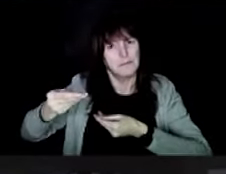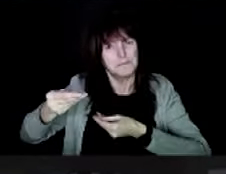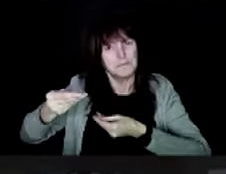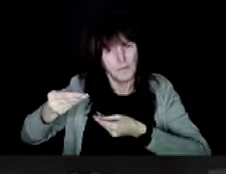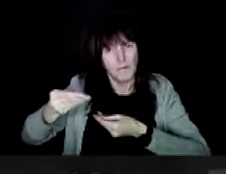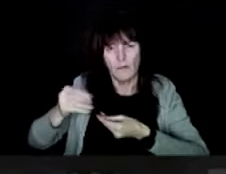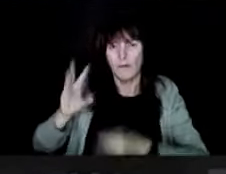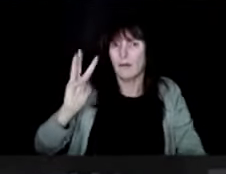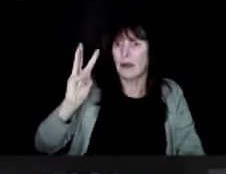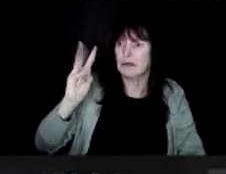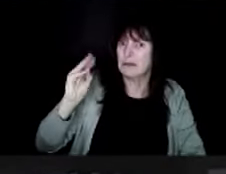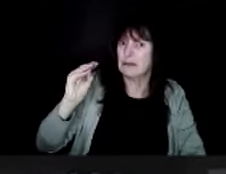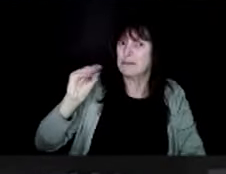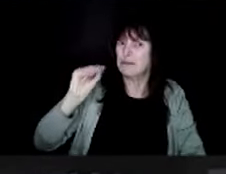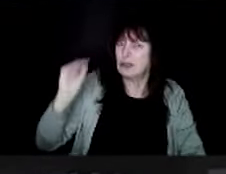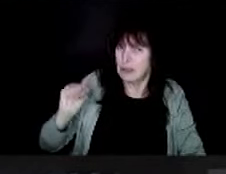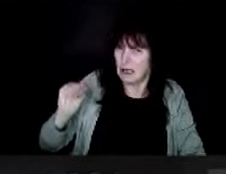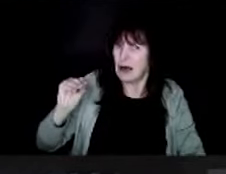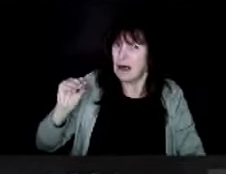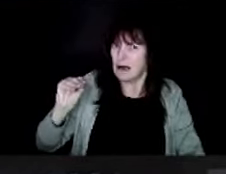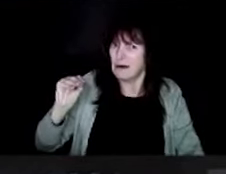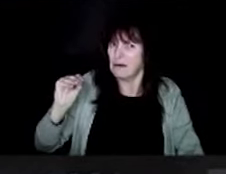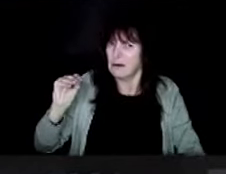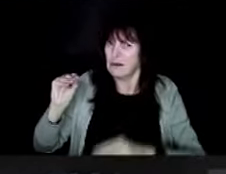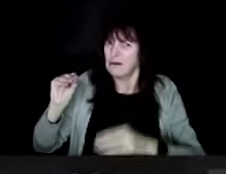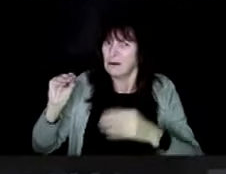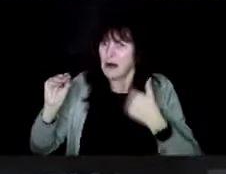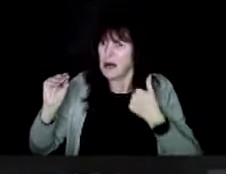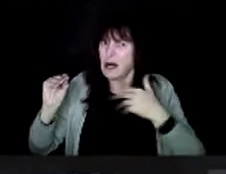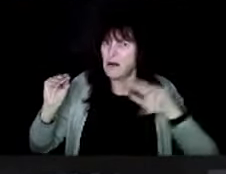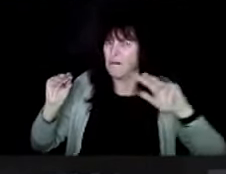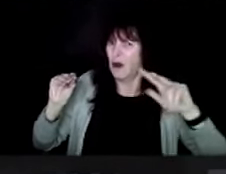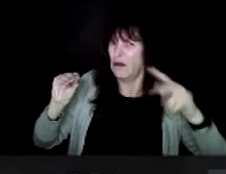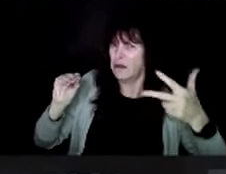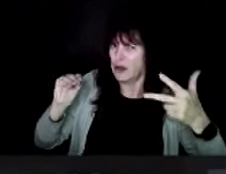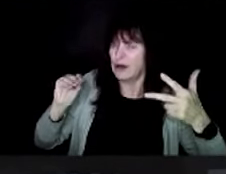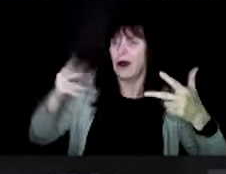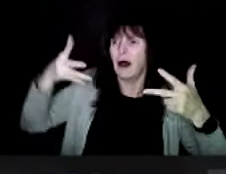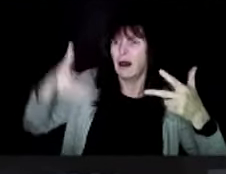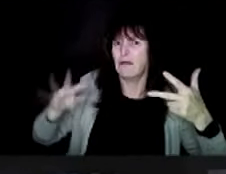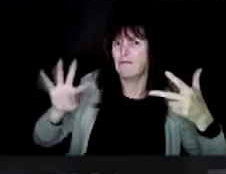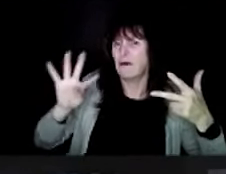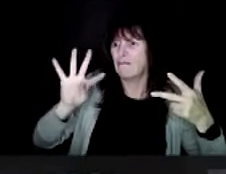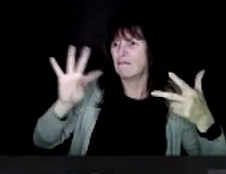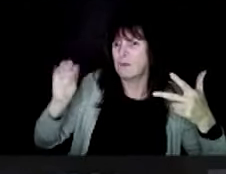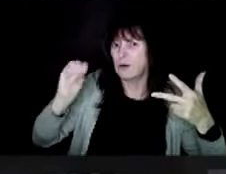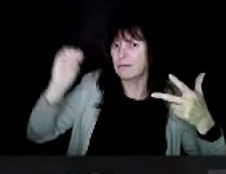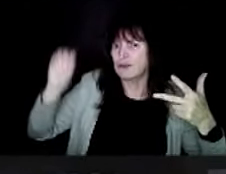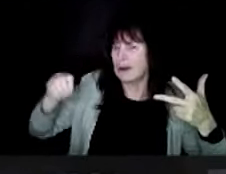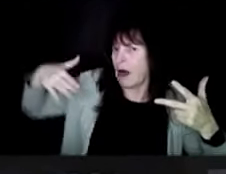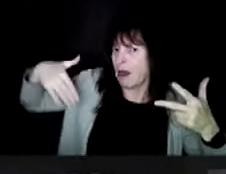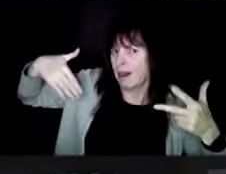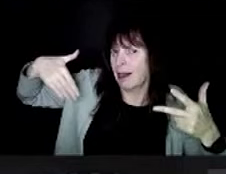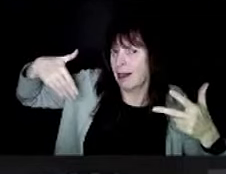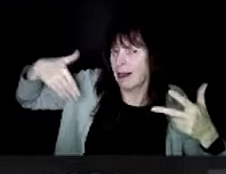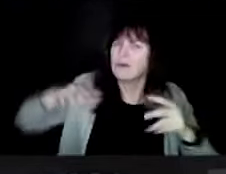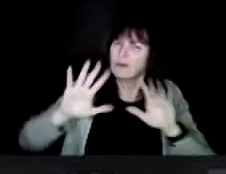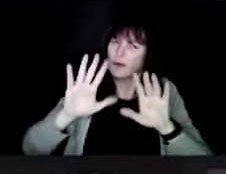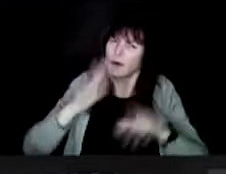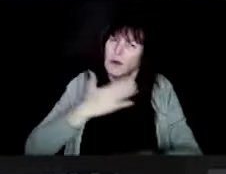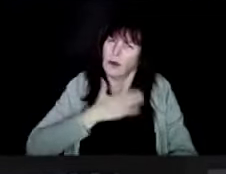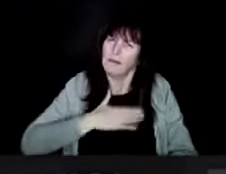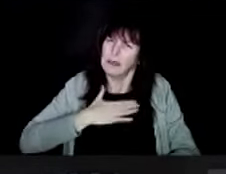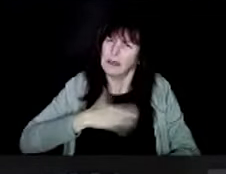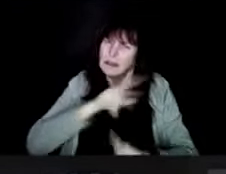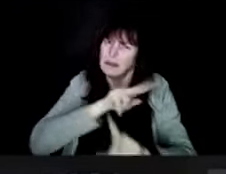who are immunocompromised are strongly encouraged to make an appointment and benefit from the protection the vaccine provides. You can receive